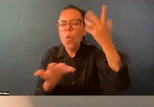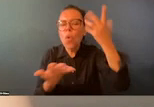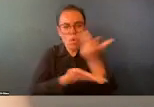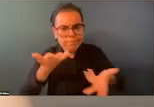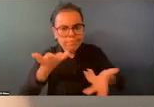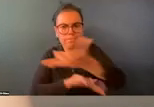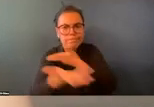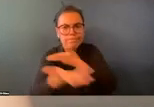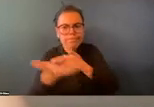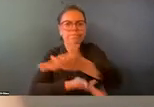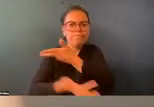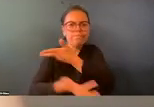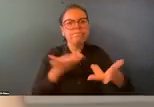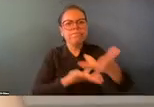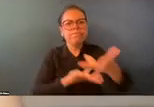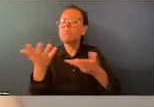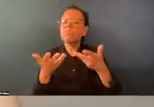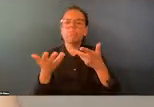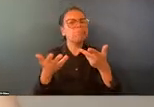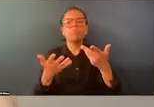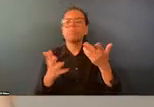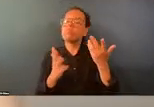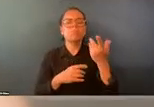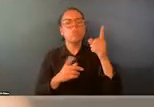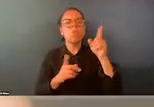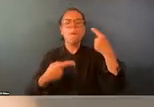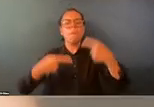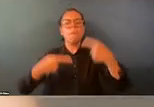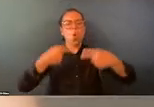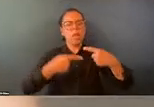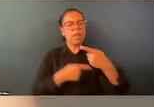and skills in water diplomacy and negotiations.